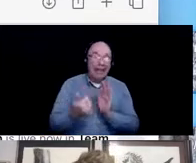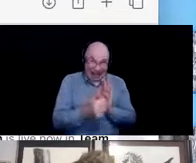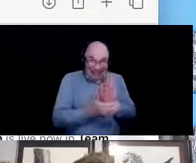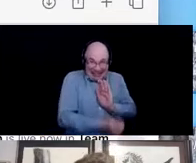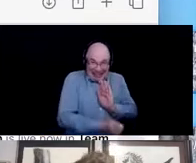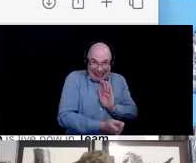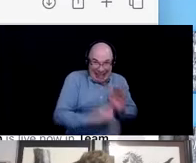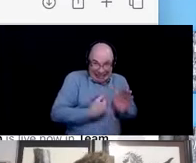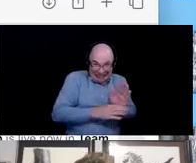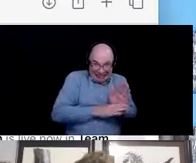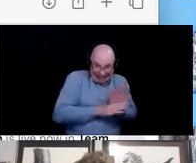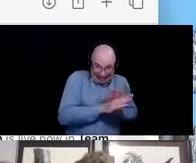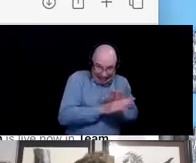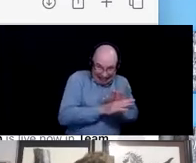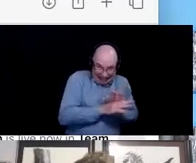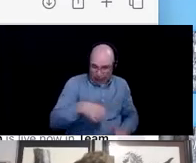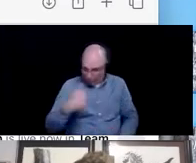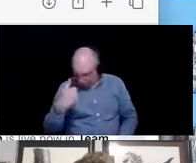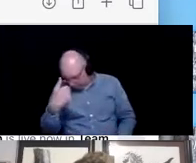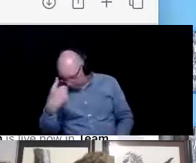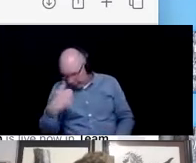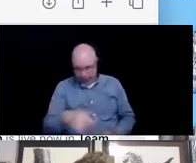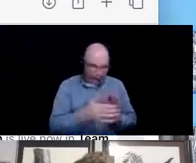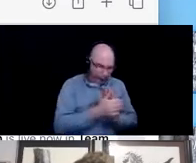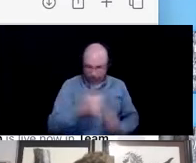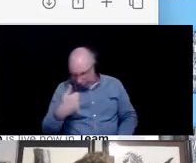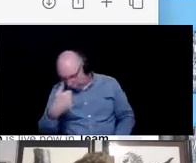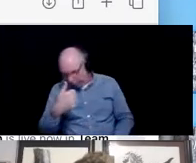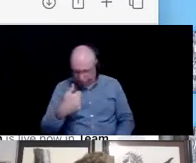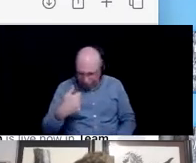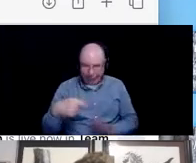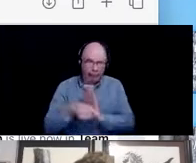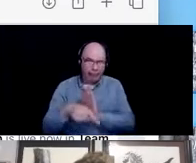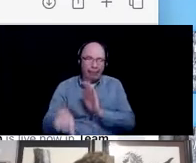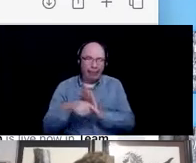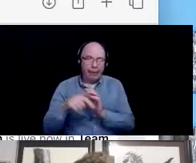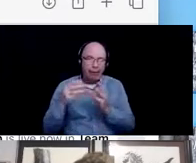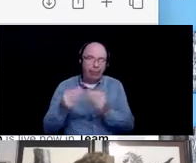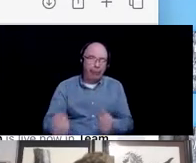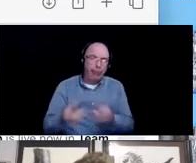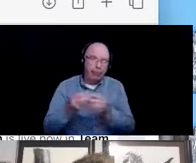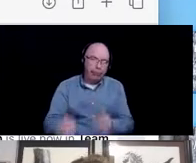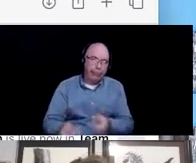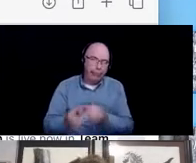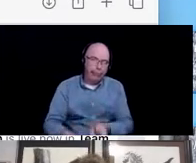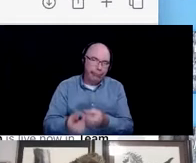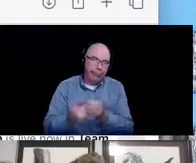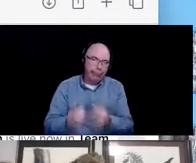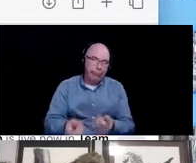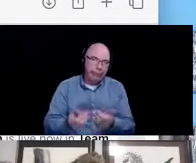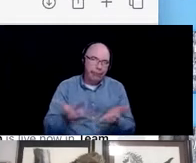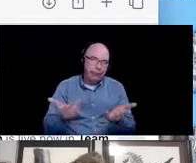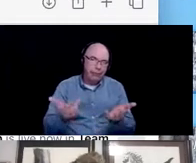tried to develop from that place, they only lasted so long, right? I could only message with